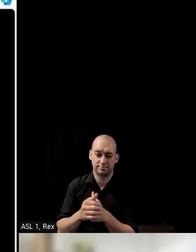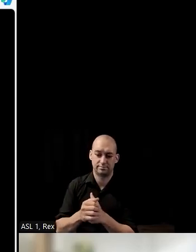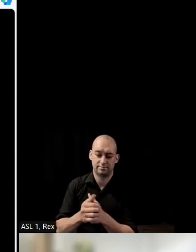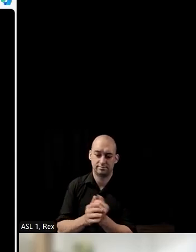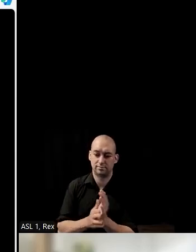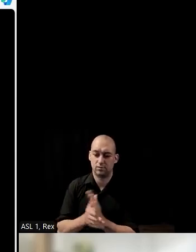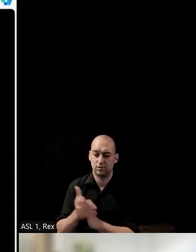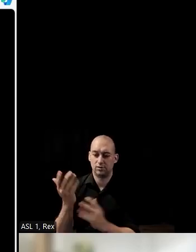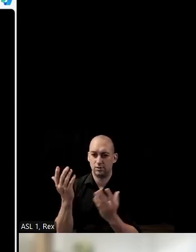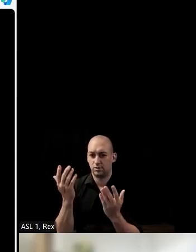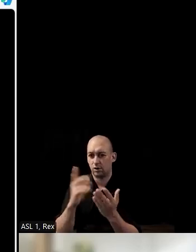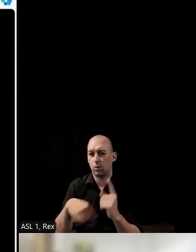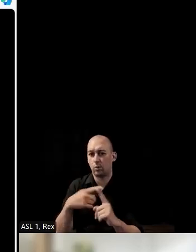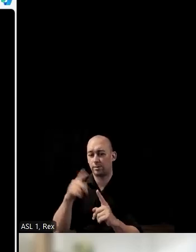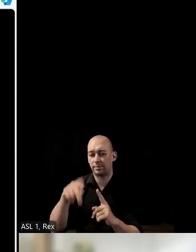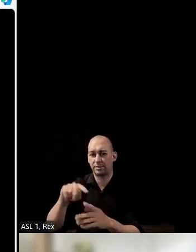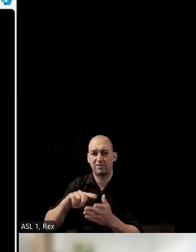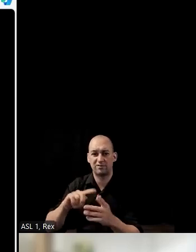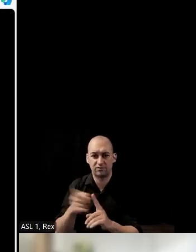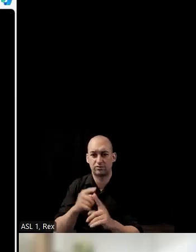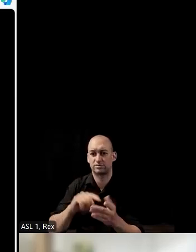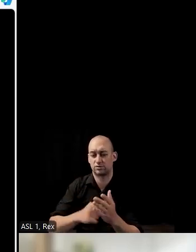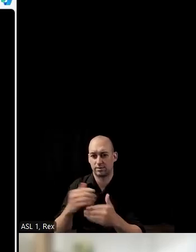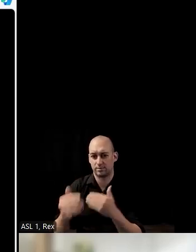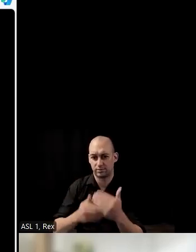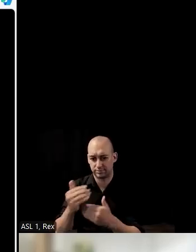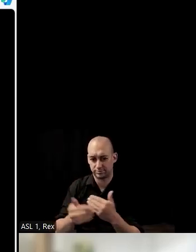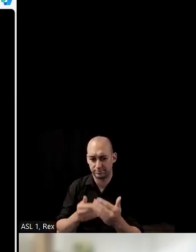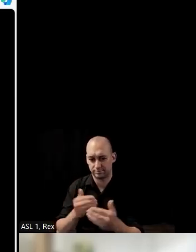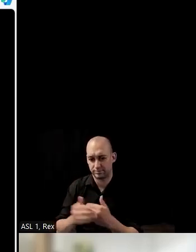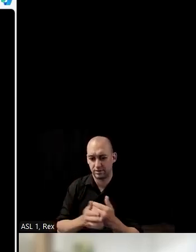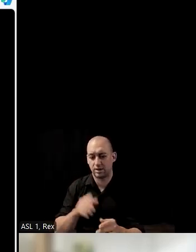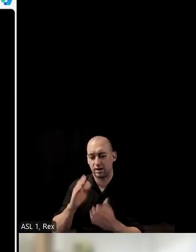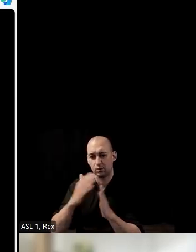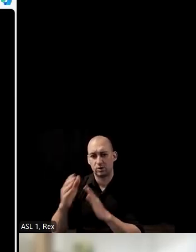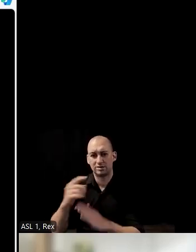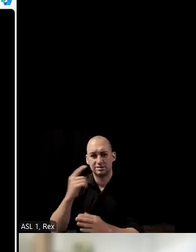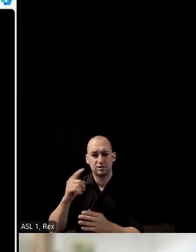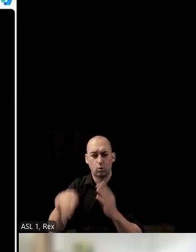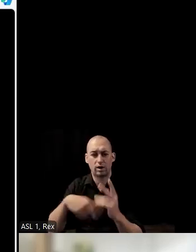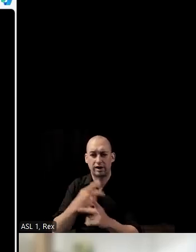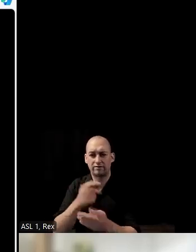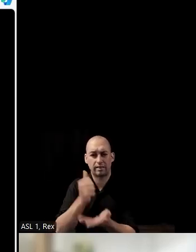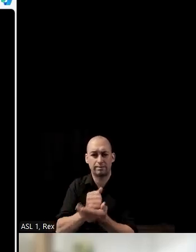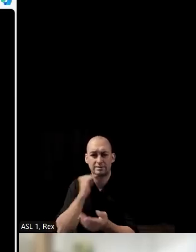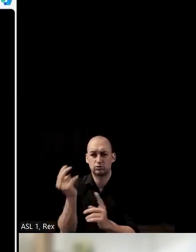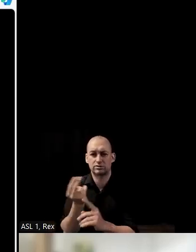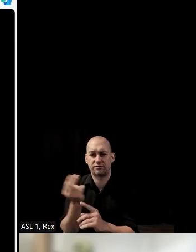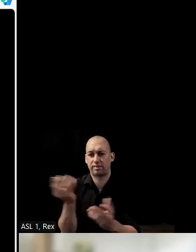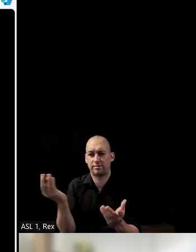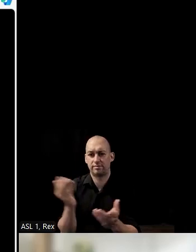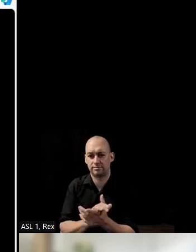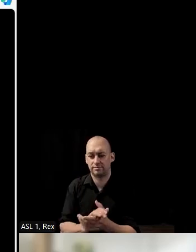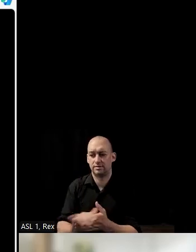So when people are first enrolled in the program, the community health workers ask them what types of help might be useful. And you can see the